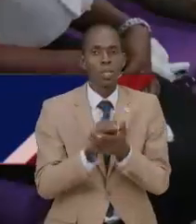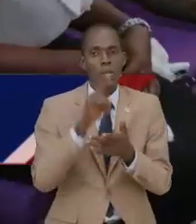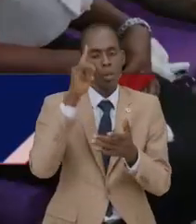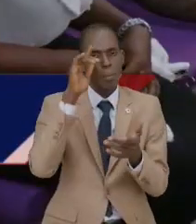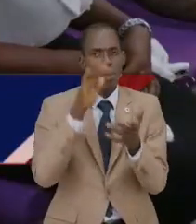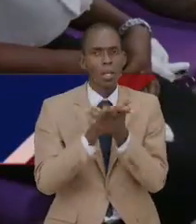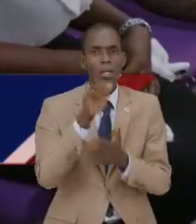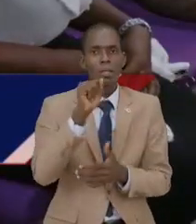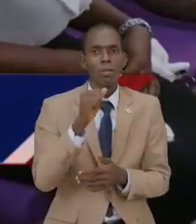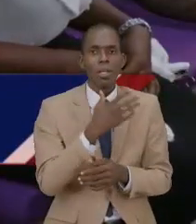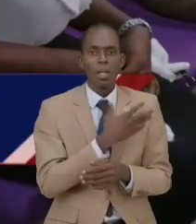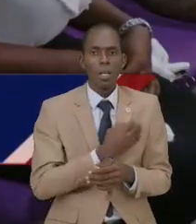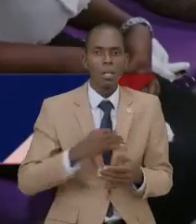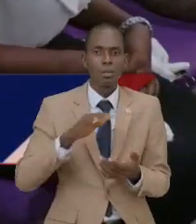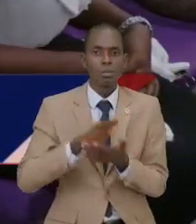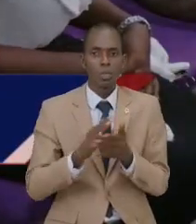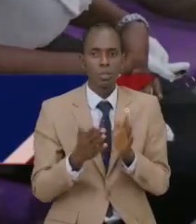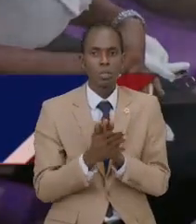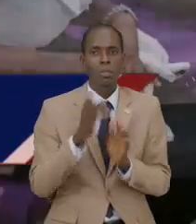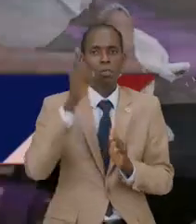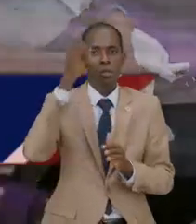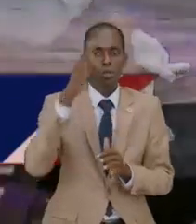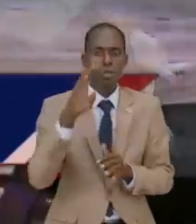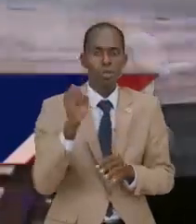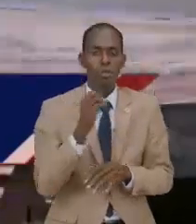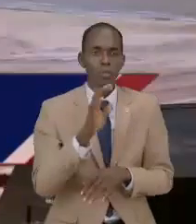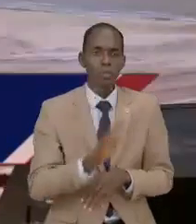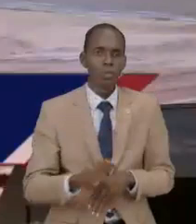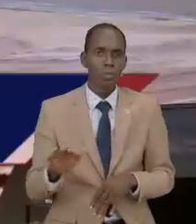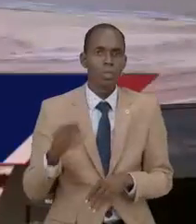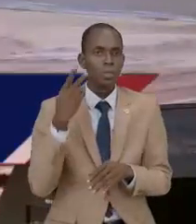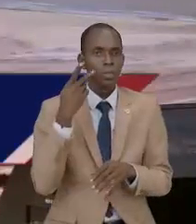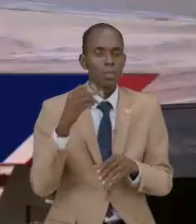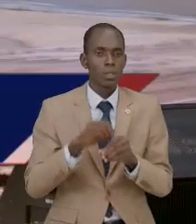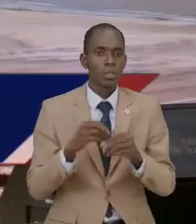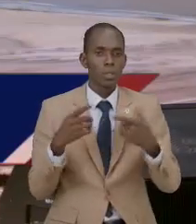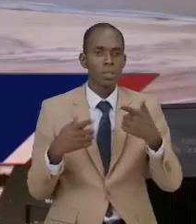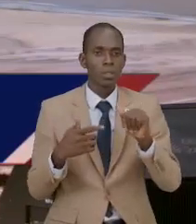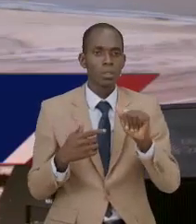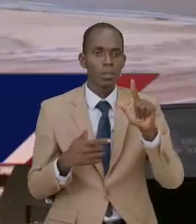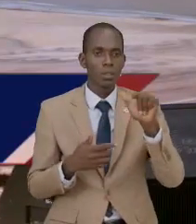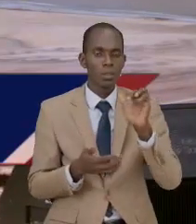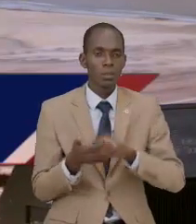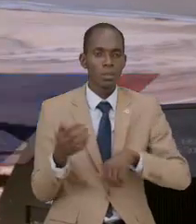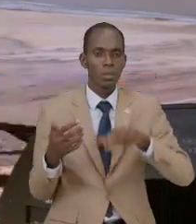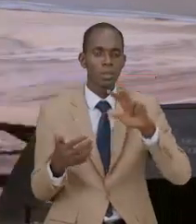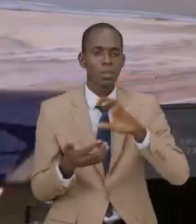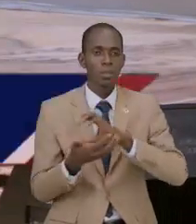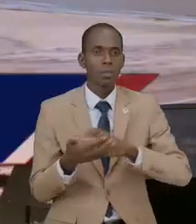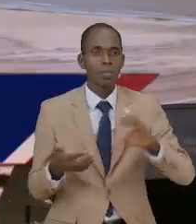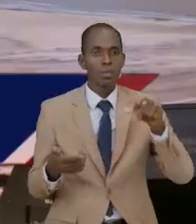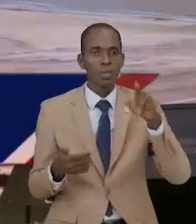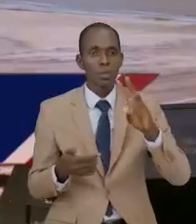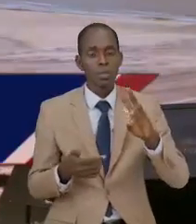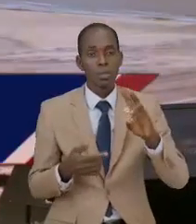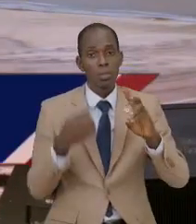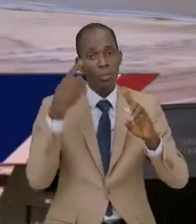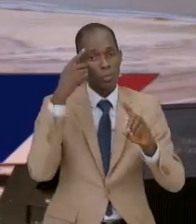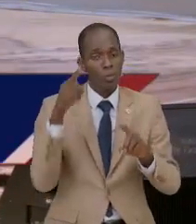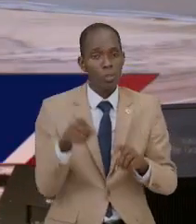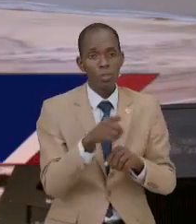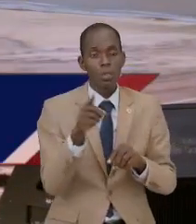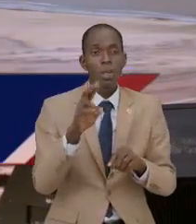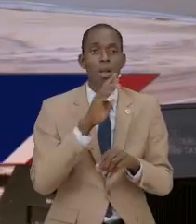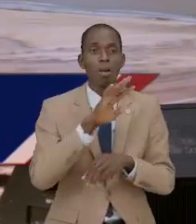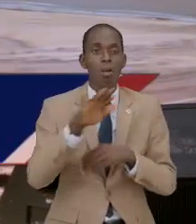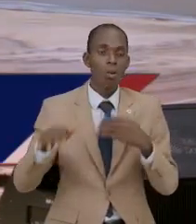and become God's children. Galatians chapter 3, verse 26. For ye are